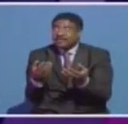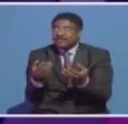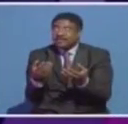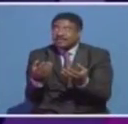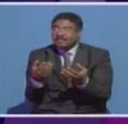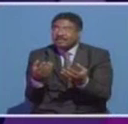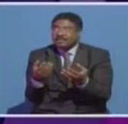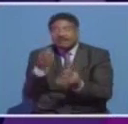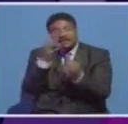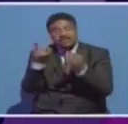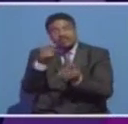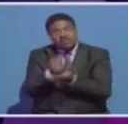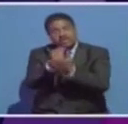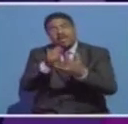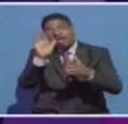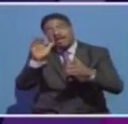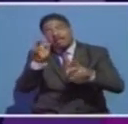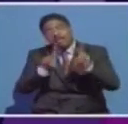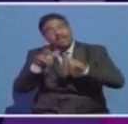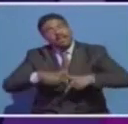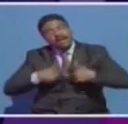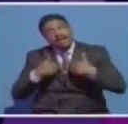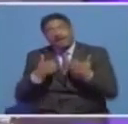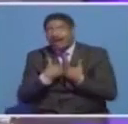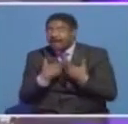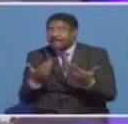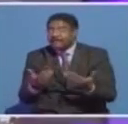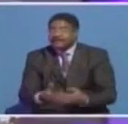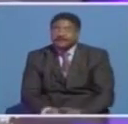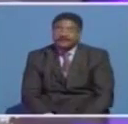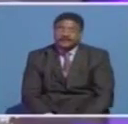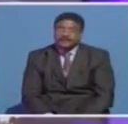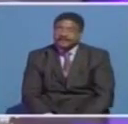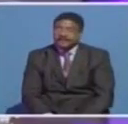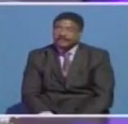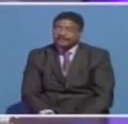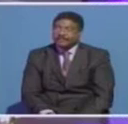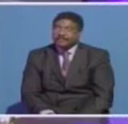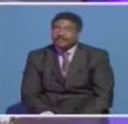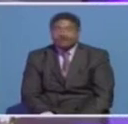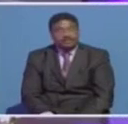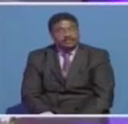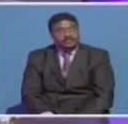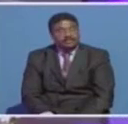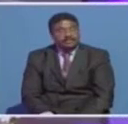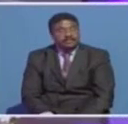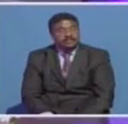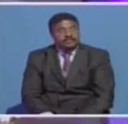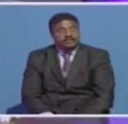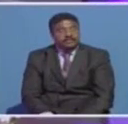return their lives to normalcy. The biggest issue on there is the frequency of the